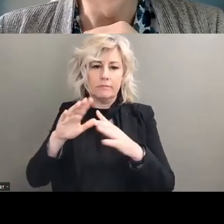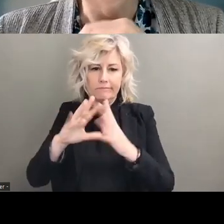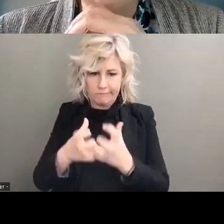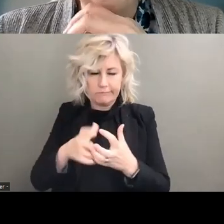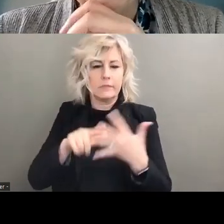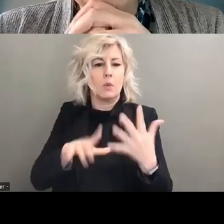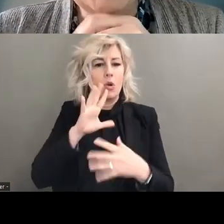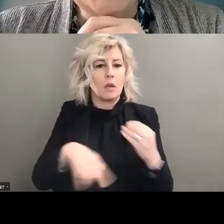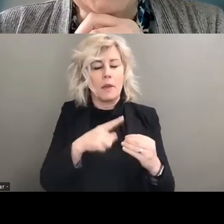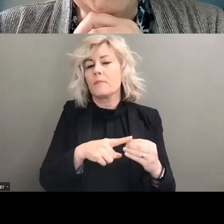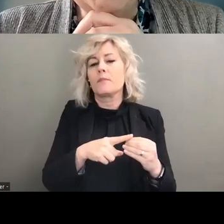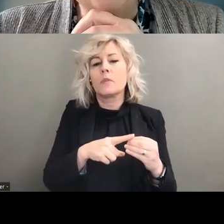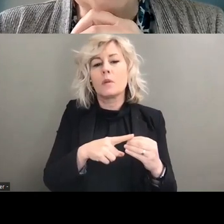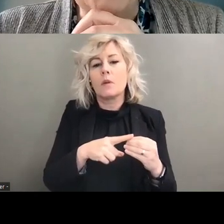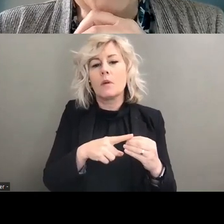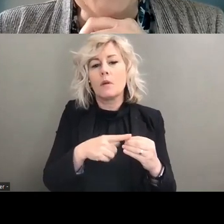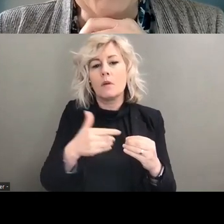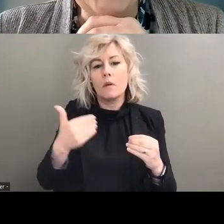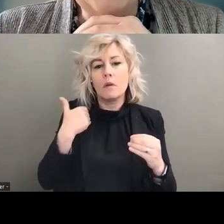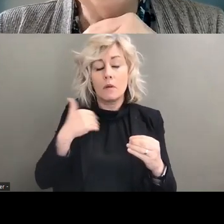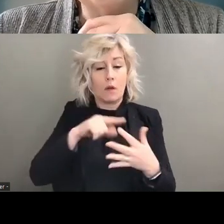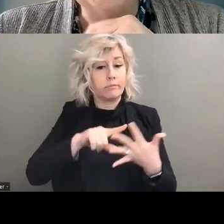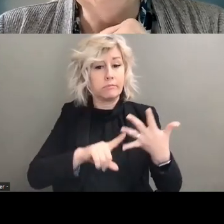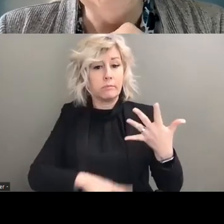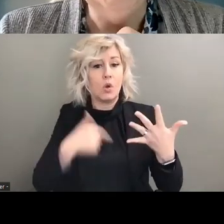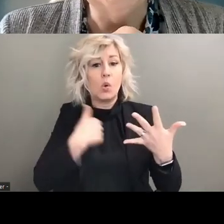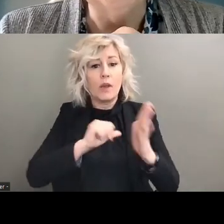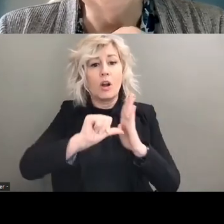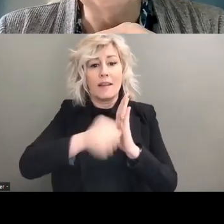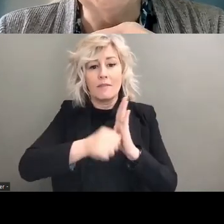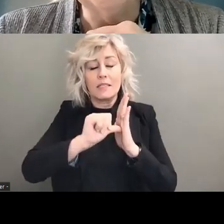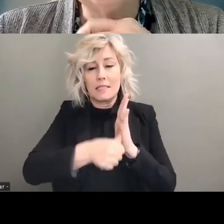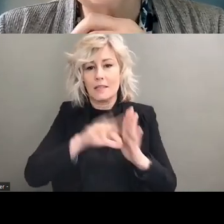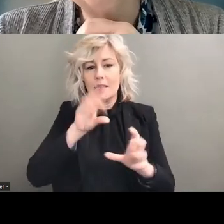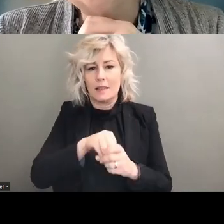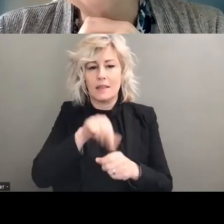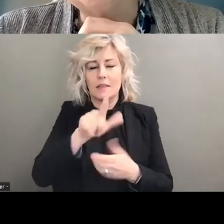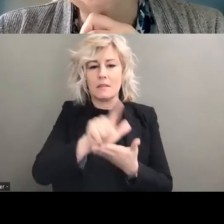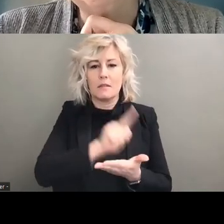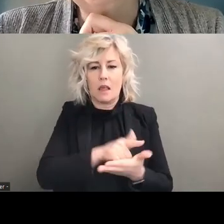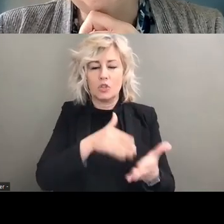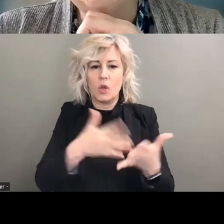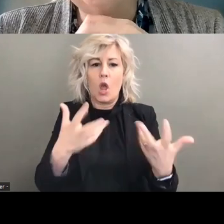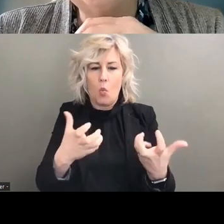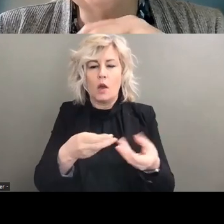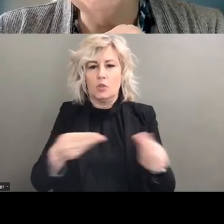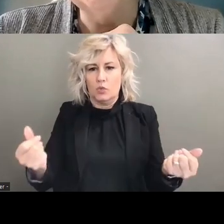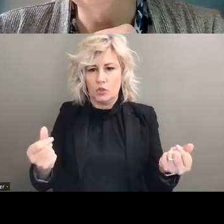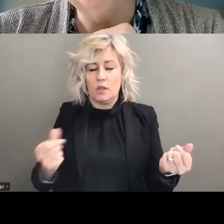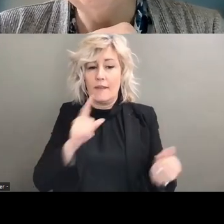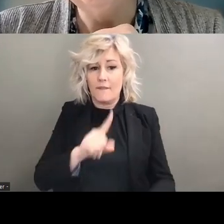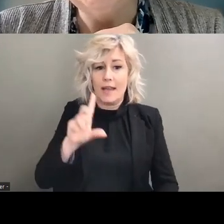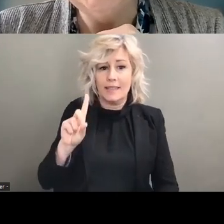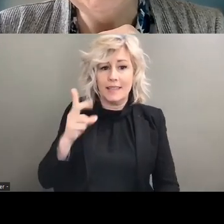of those things, we are emphasizing in this lawsuit and seek remedies for. And in fact, DHR